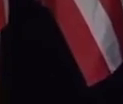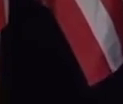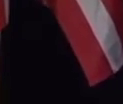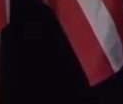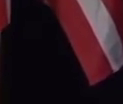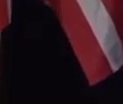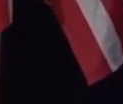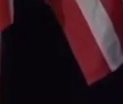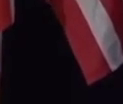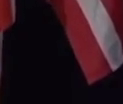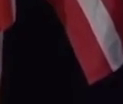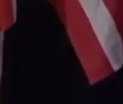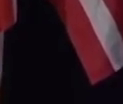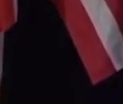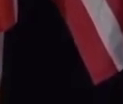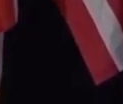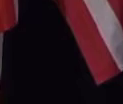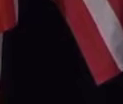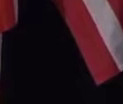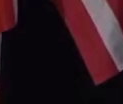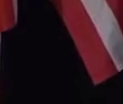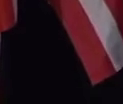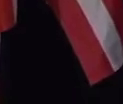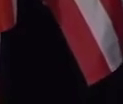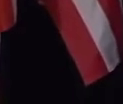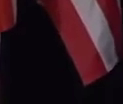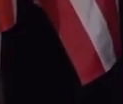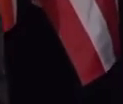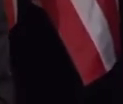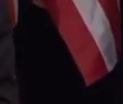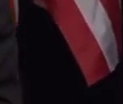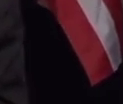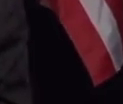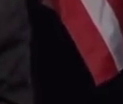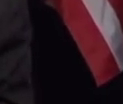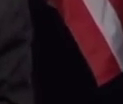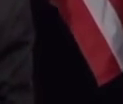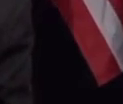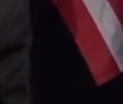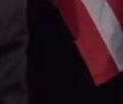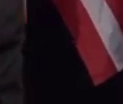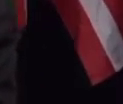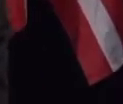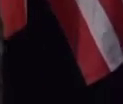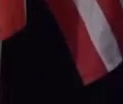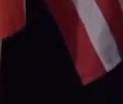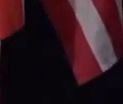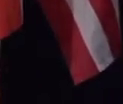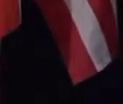that I know I'll have to face sometime in the future, but I'm not ready for it.